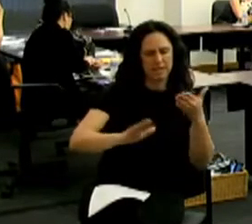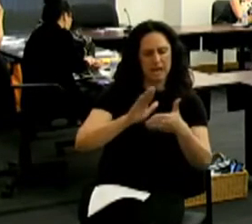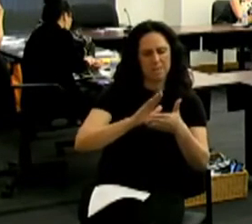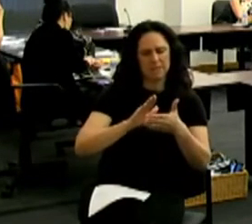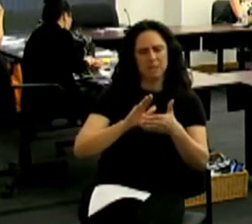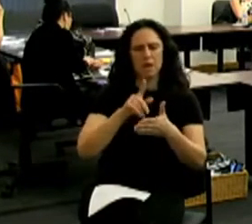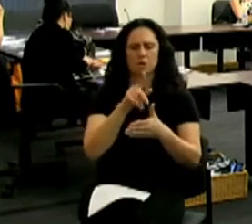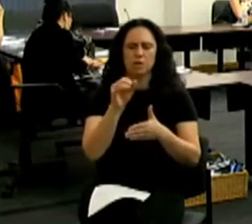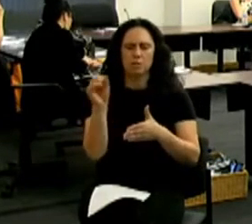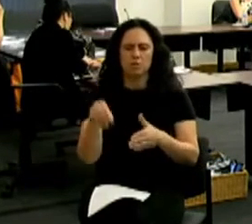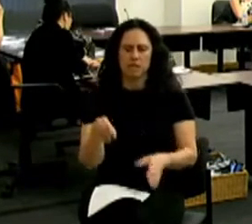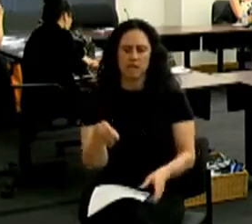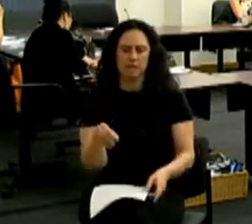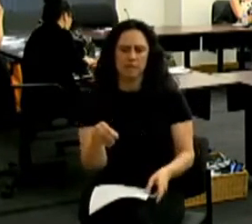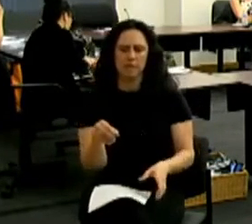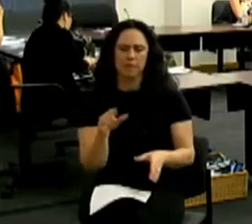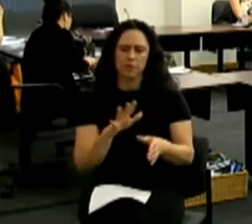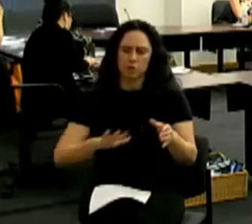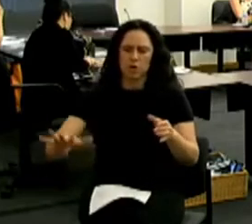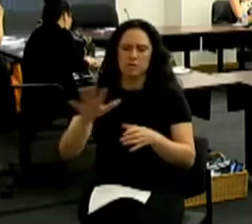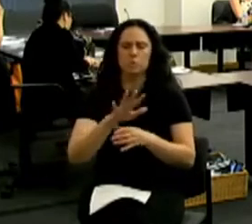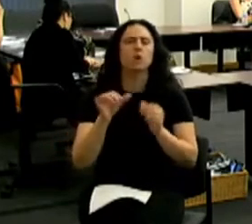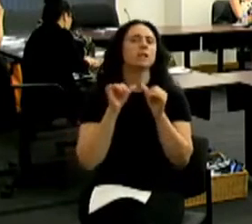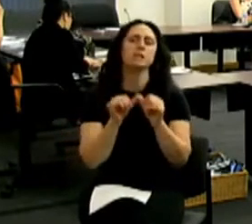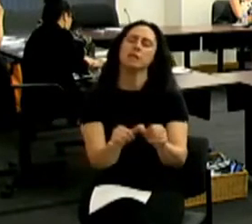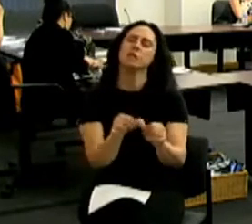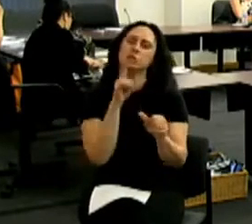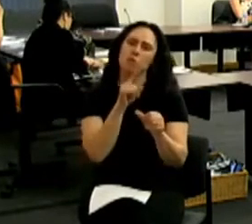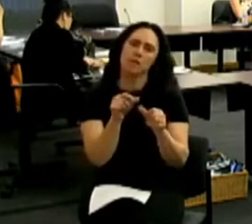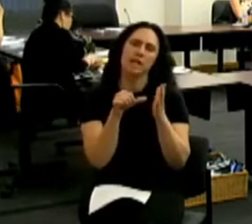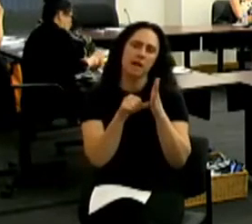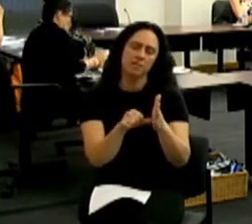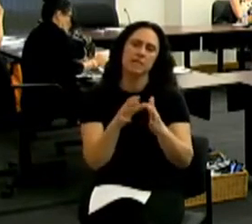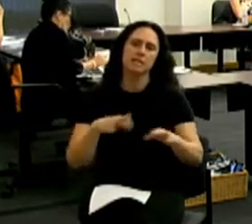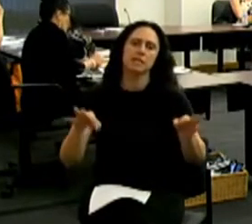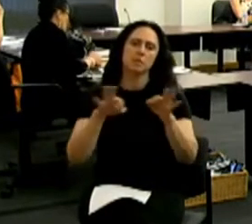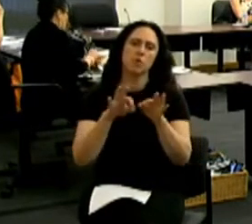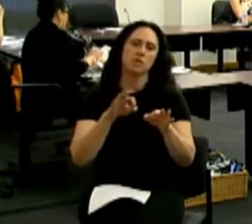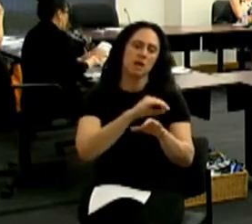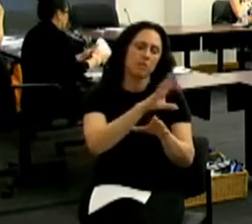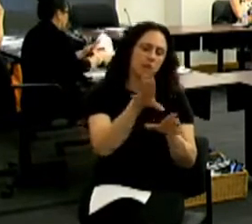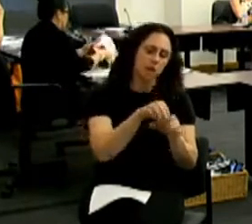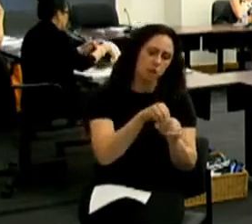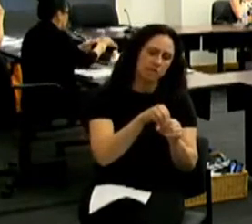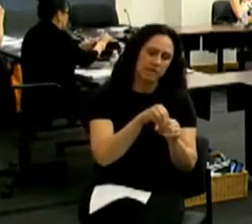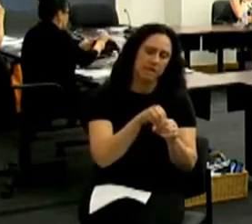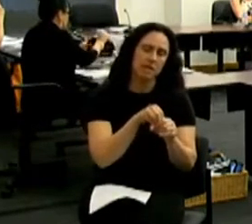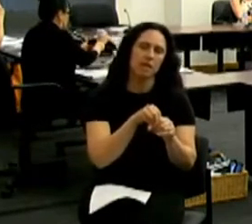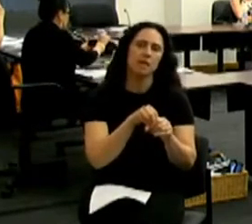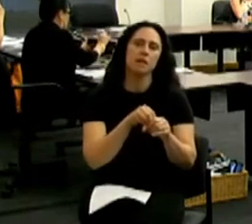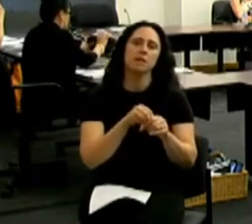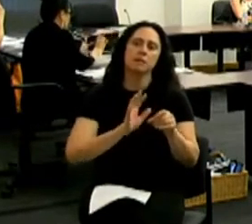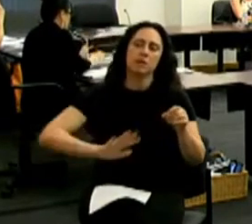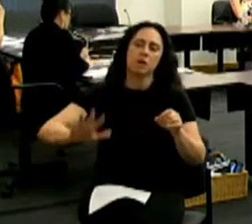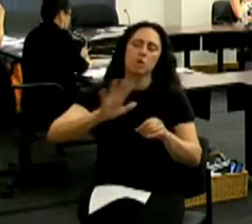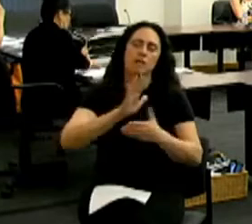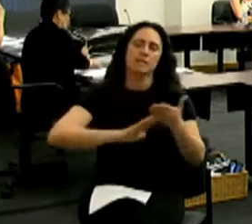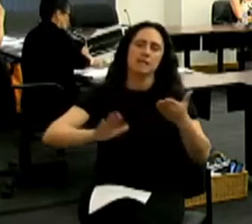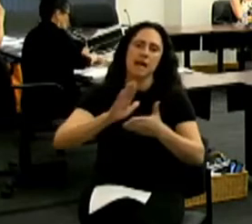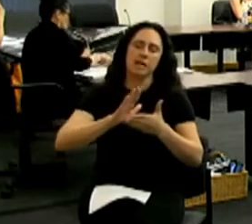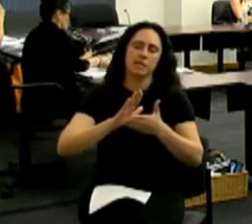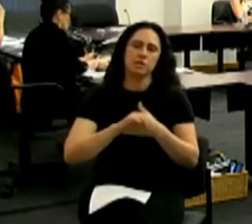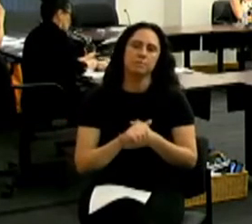100% across the board. And again, that continues to stress the importance of inclusivity across the college